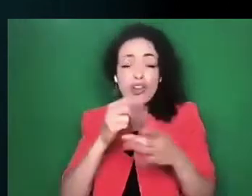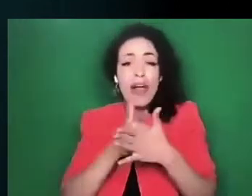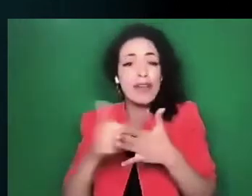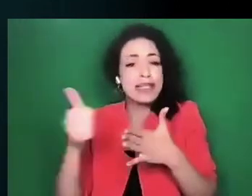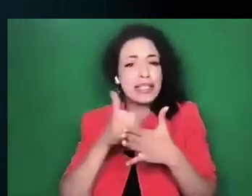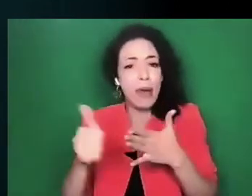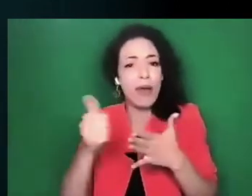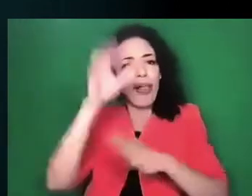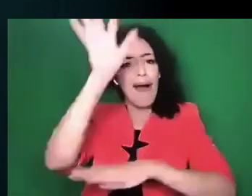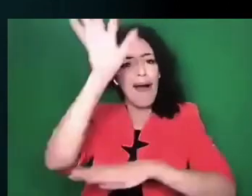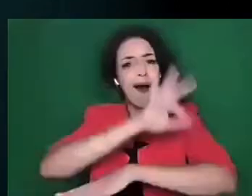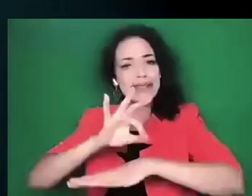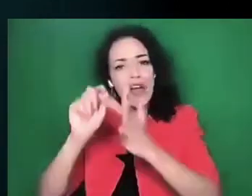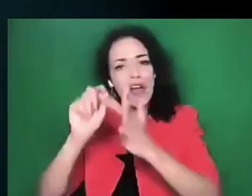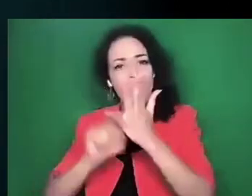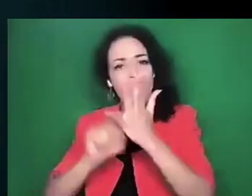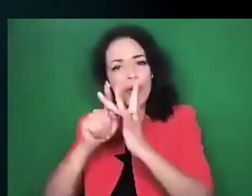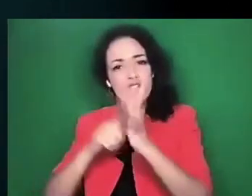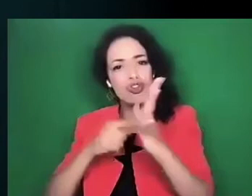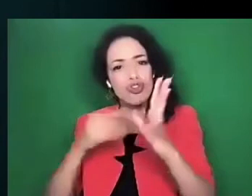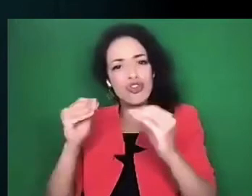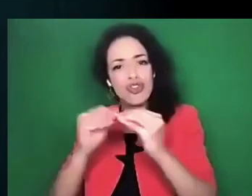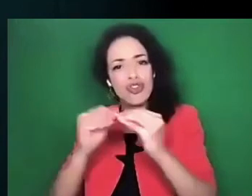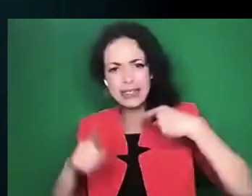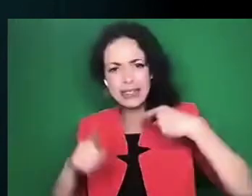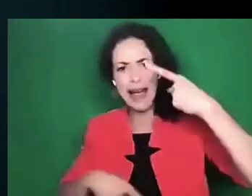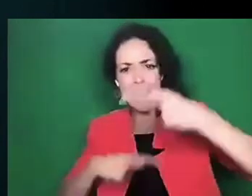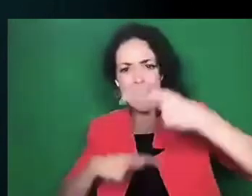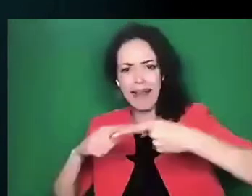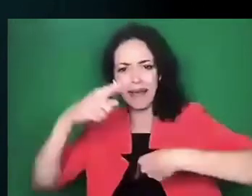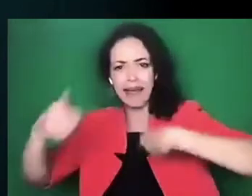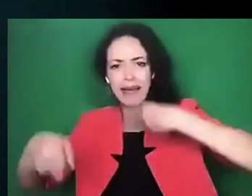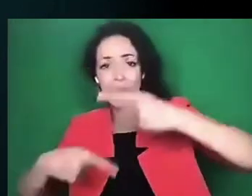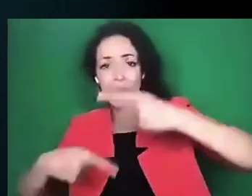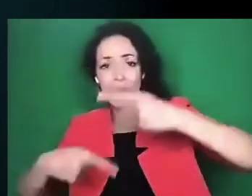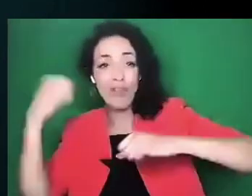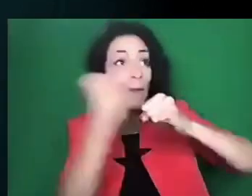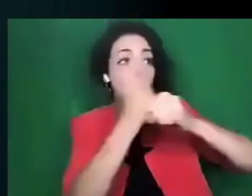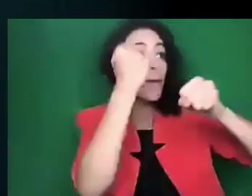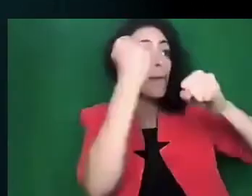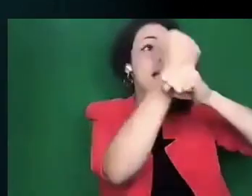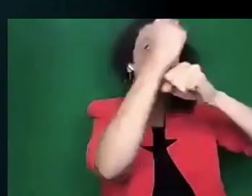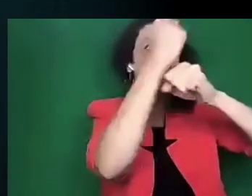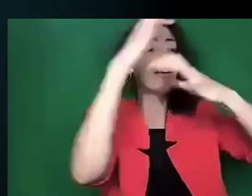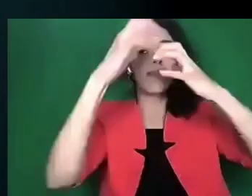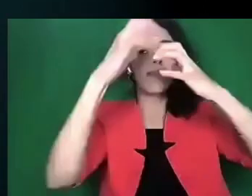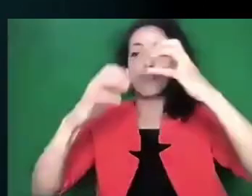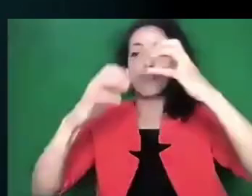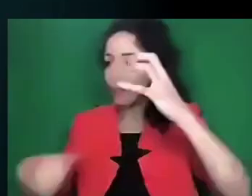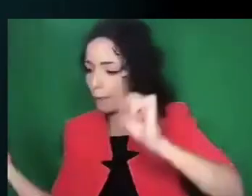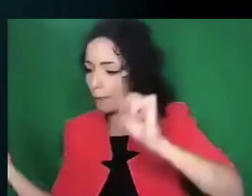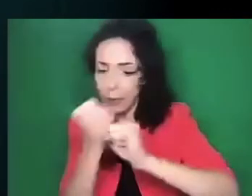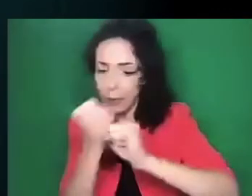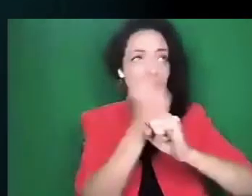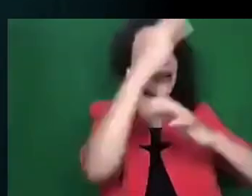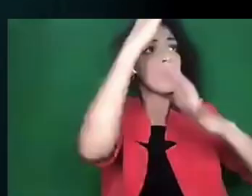of making and undoing almost. And looking at all these elements gave me the intention of an act